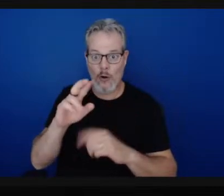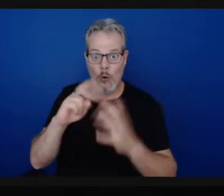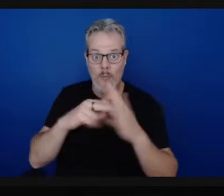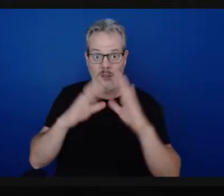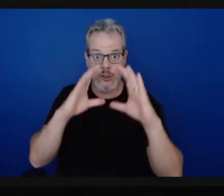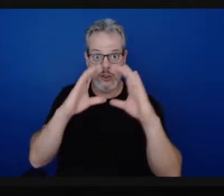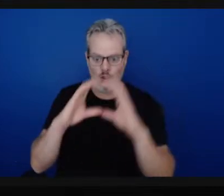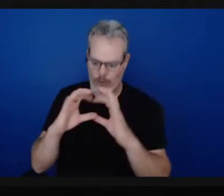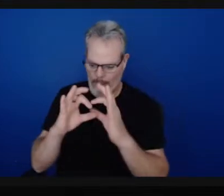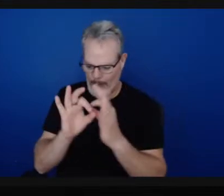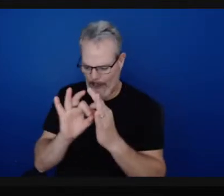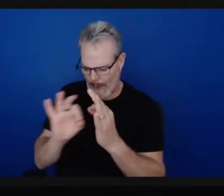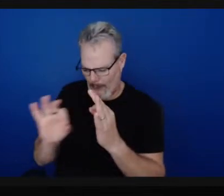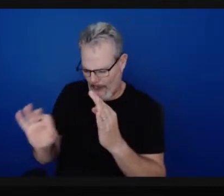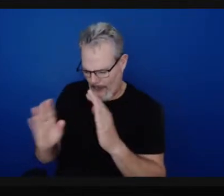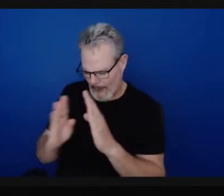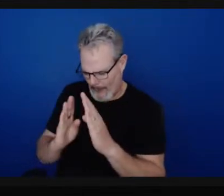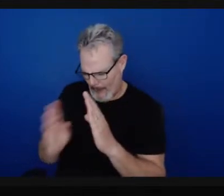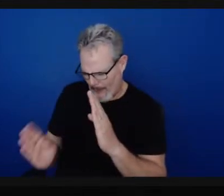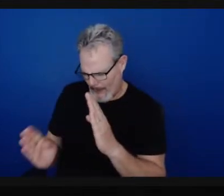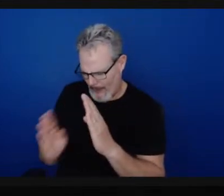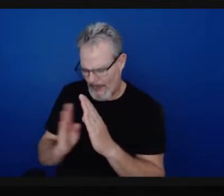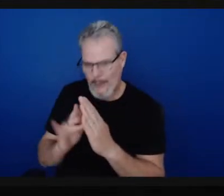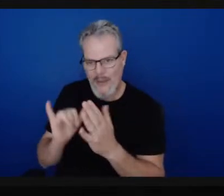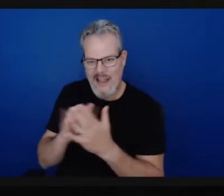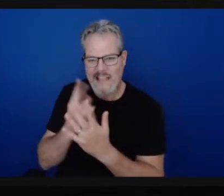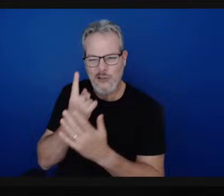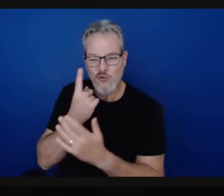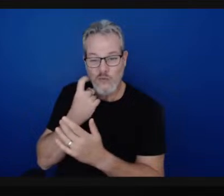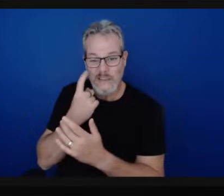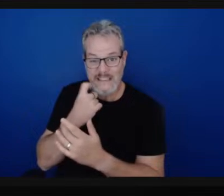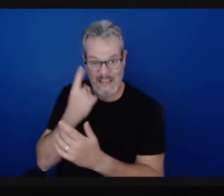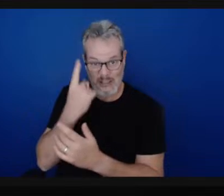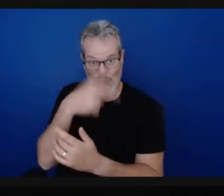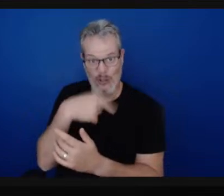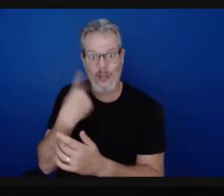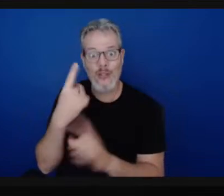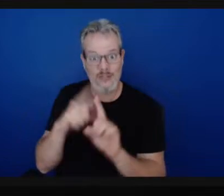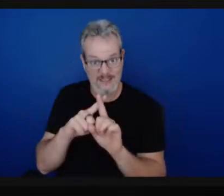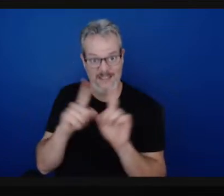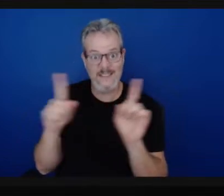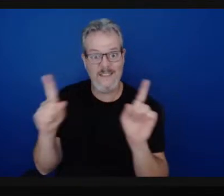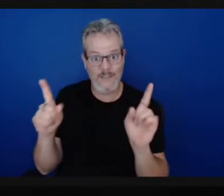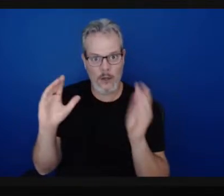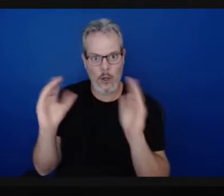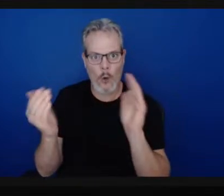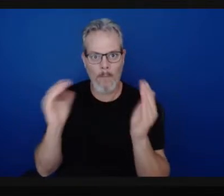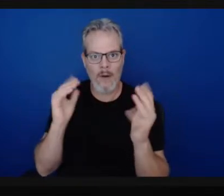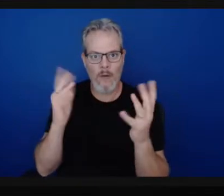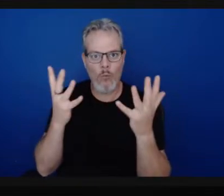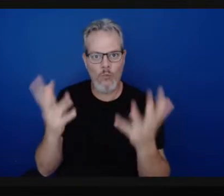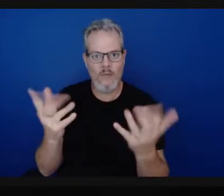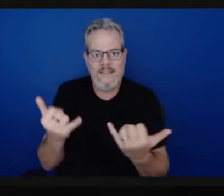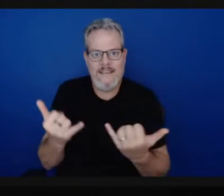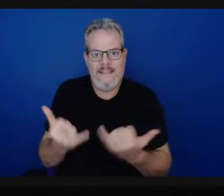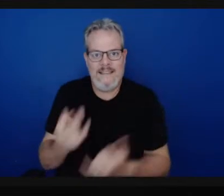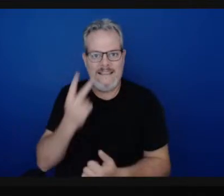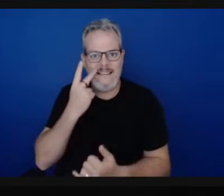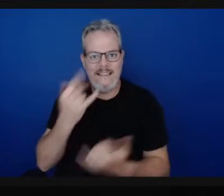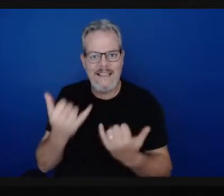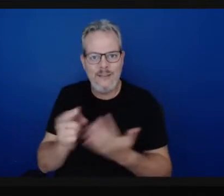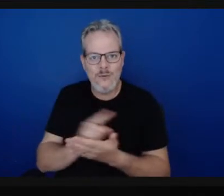as what that earthquake pattern looked like most recently. It looks pretty different than what we see this week. So I'm still